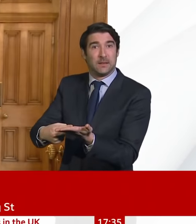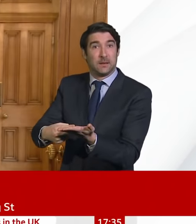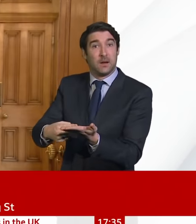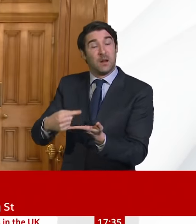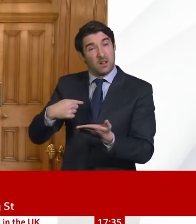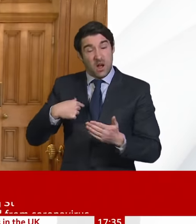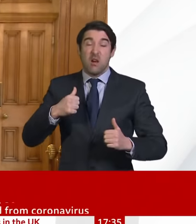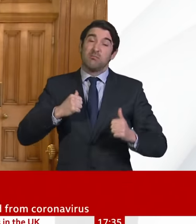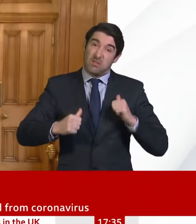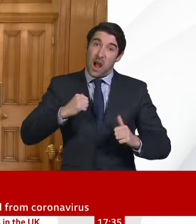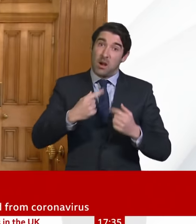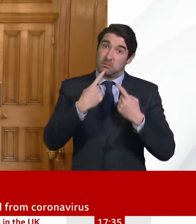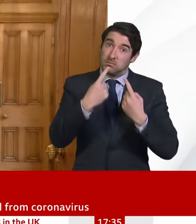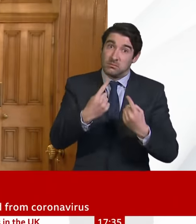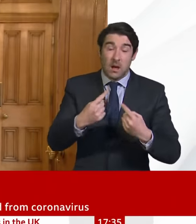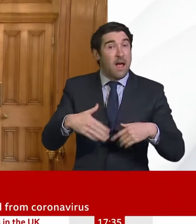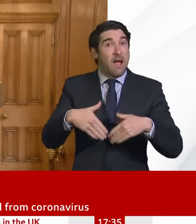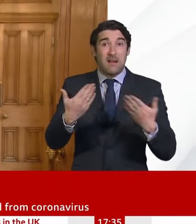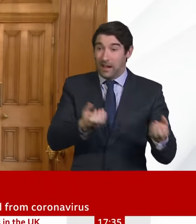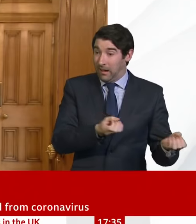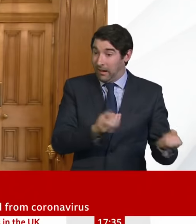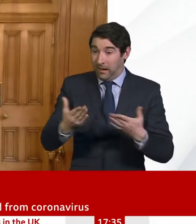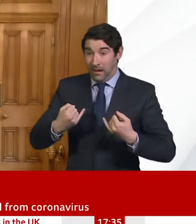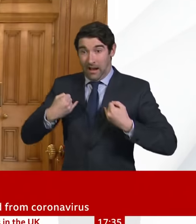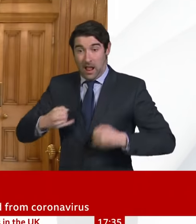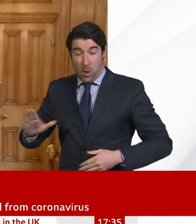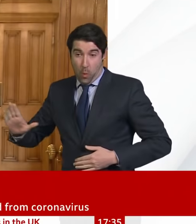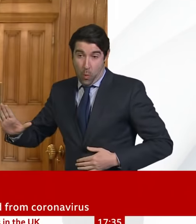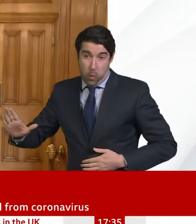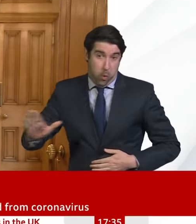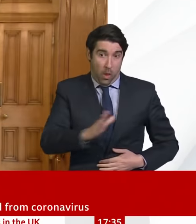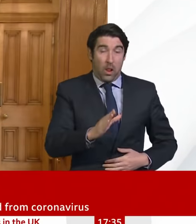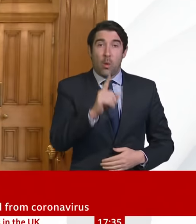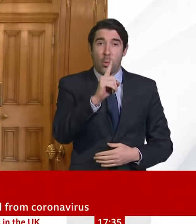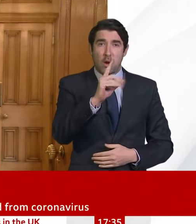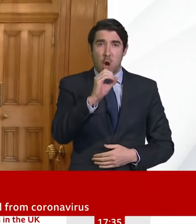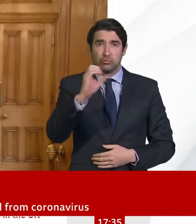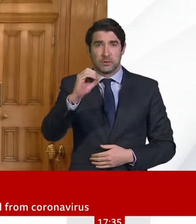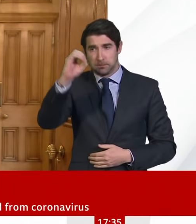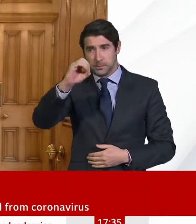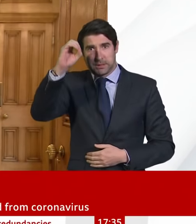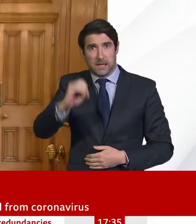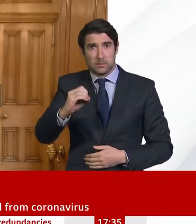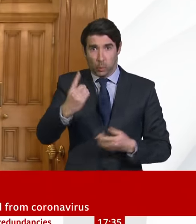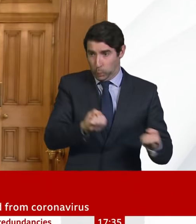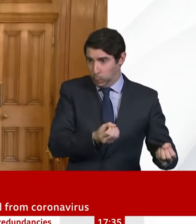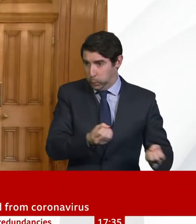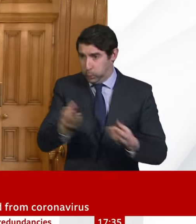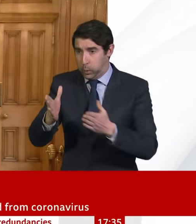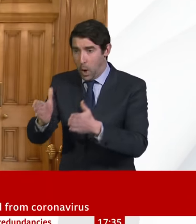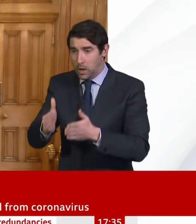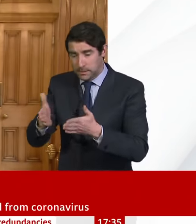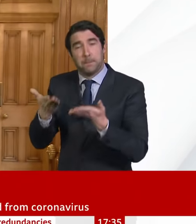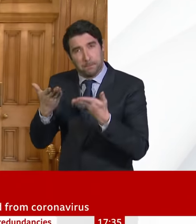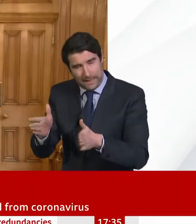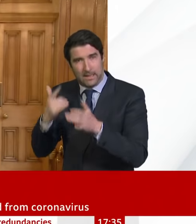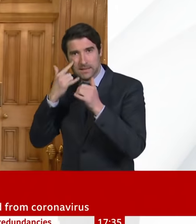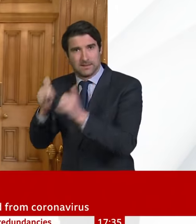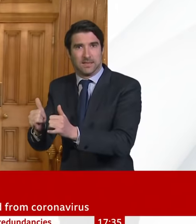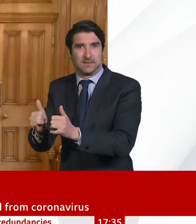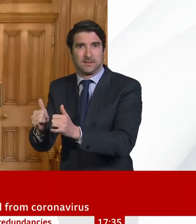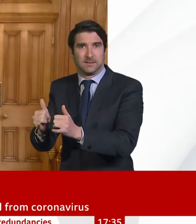test. But of course, NHS staff need access to testing too. And I'm delighted that at the weekend we